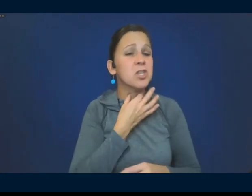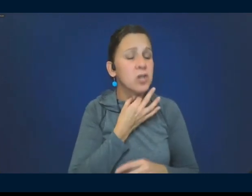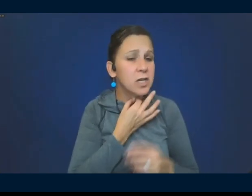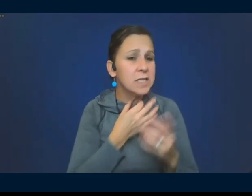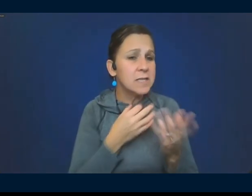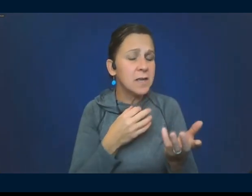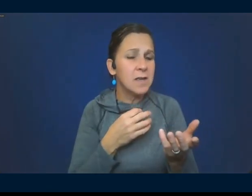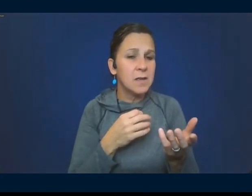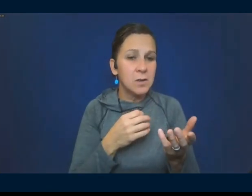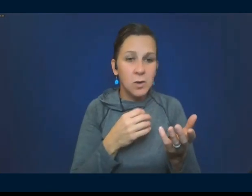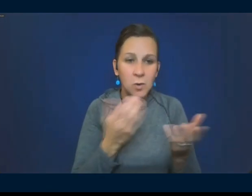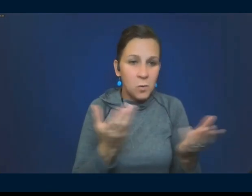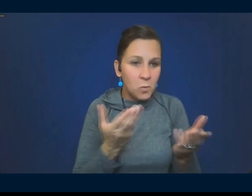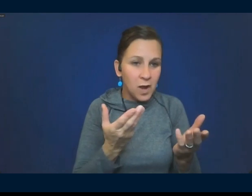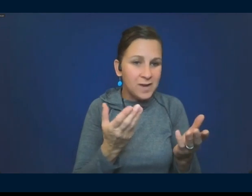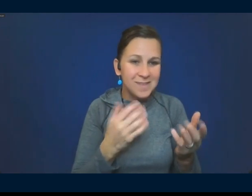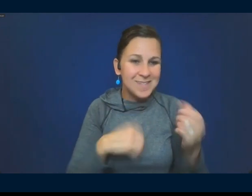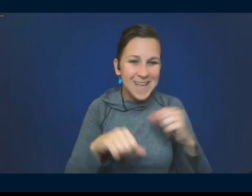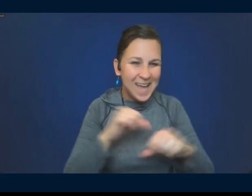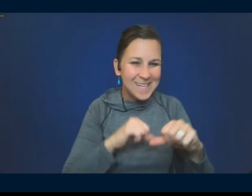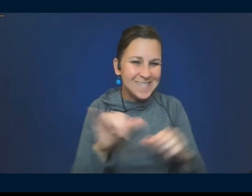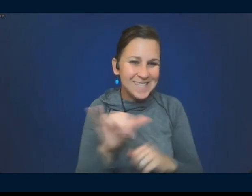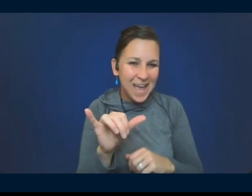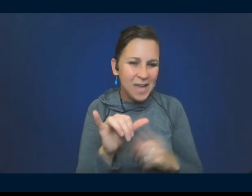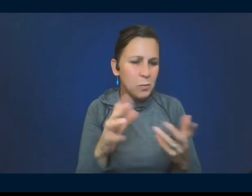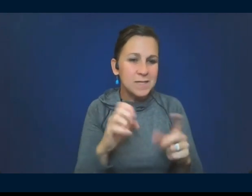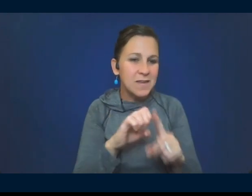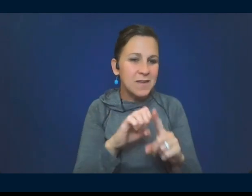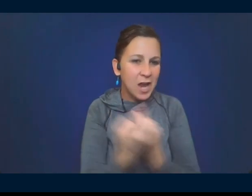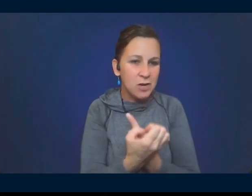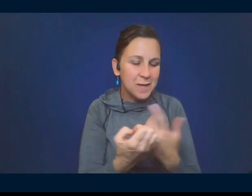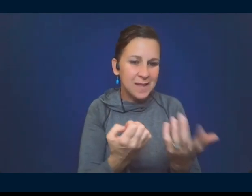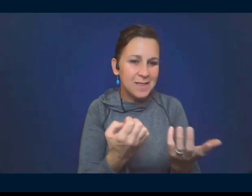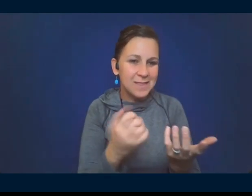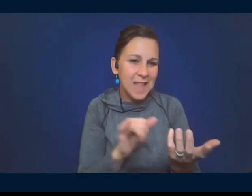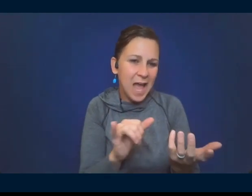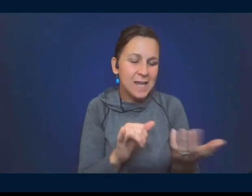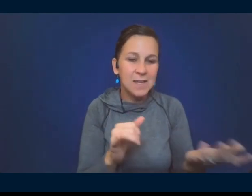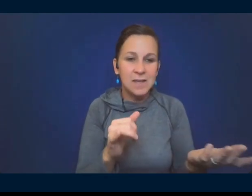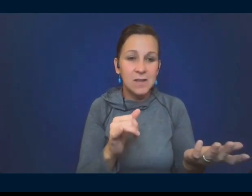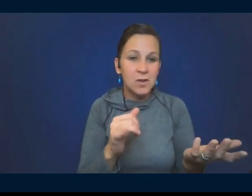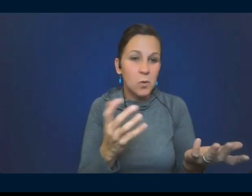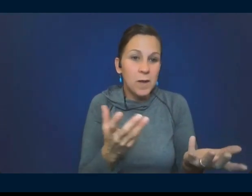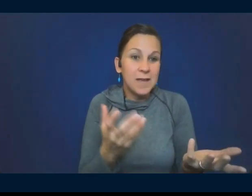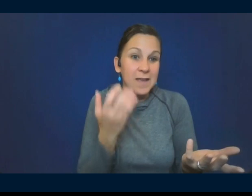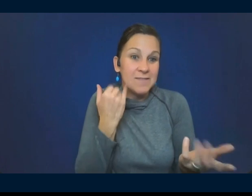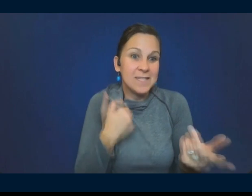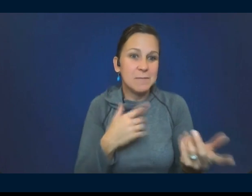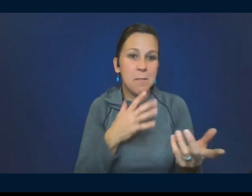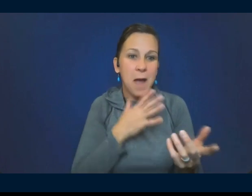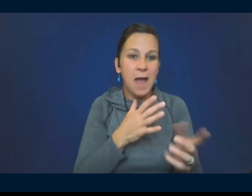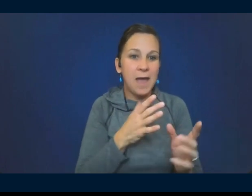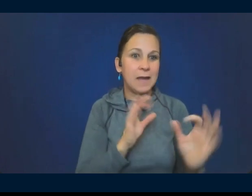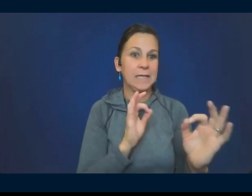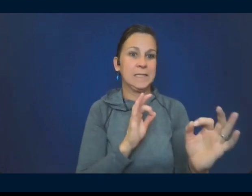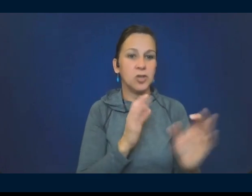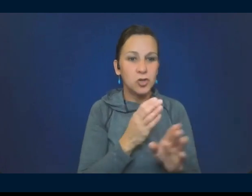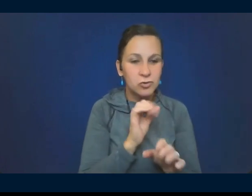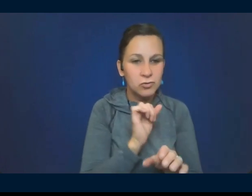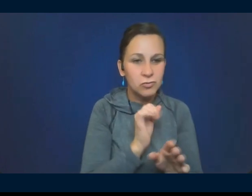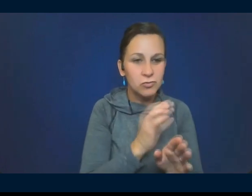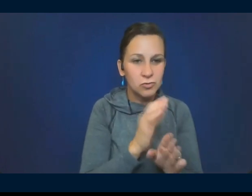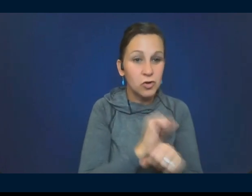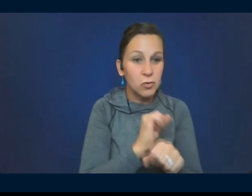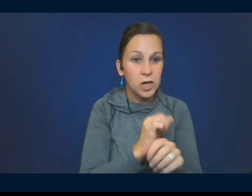to what are these scientists like? What's the environment like? Like, this is my ideal career goal, and this is what I want to pursue, and I really